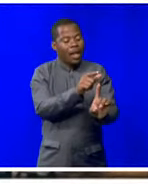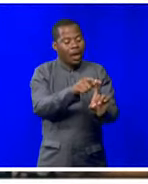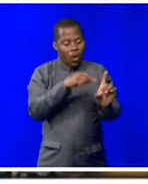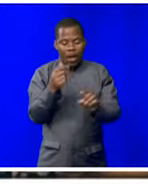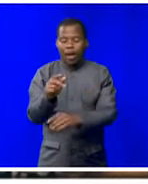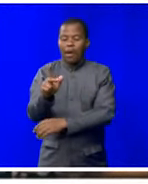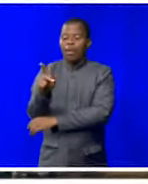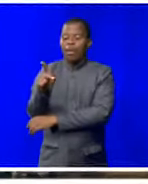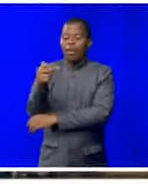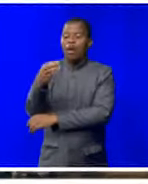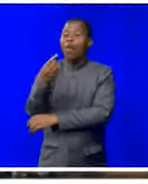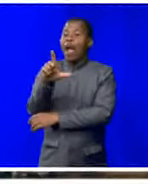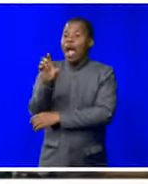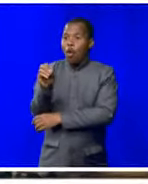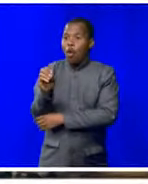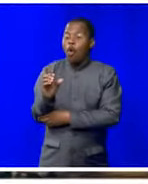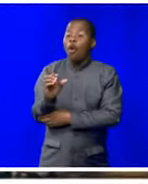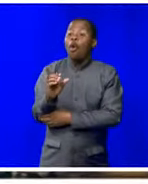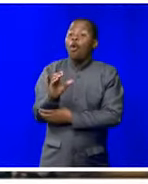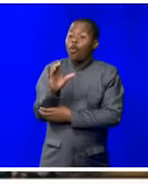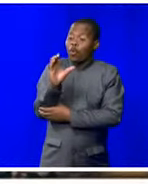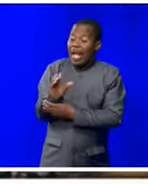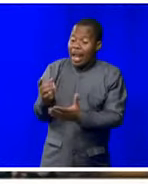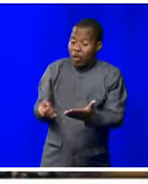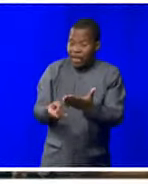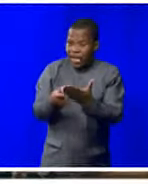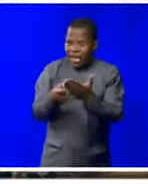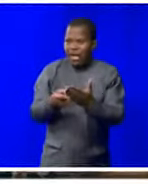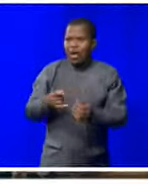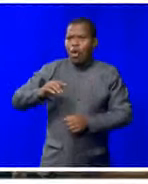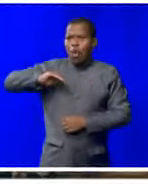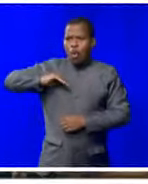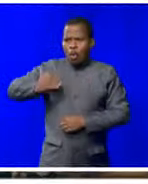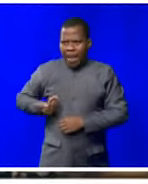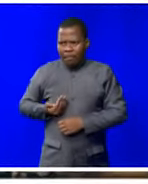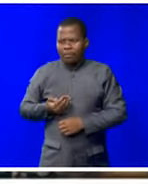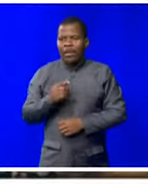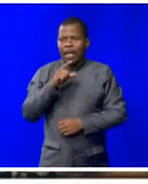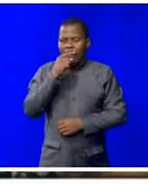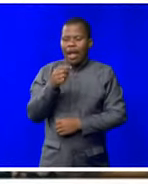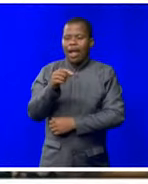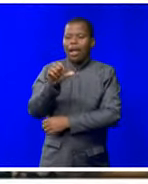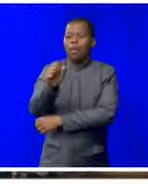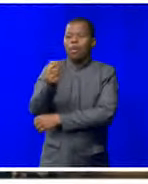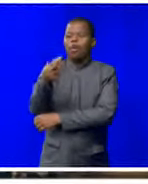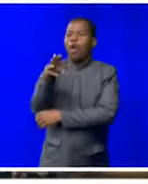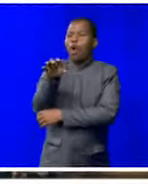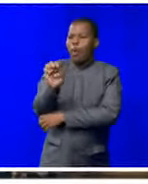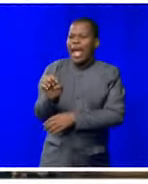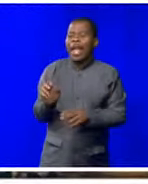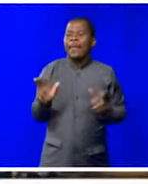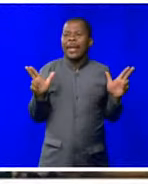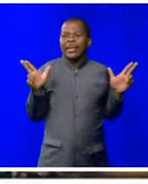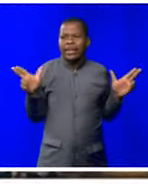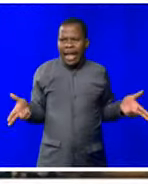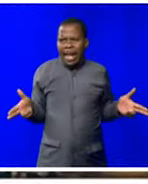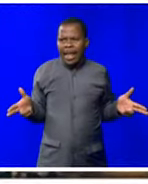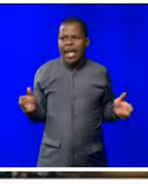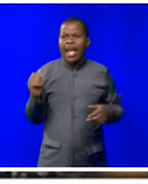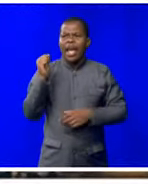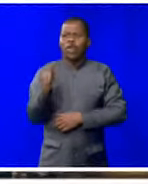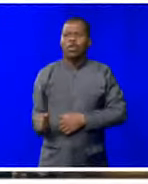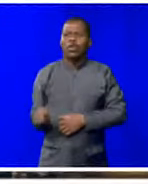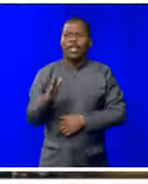Louis Kumalo, has reached out to Eswatini to kindly assist him in locating Xolile Shongwe. Kumalo says a relationship